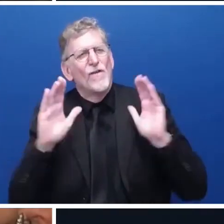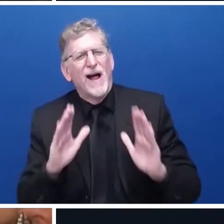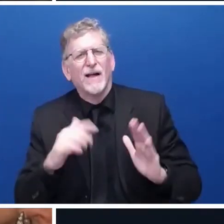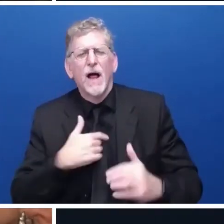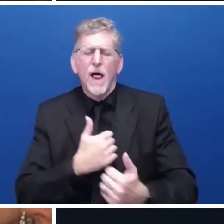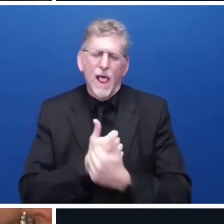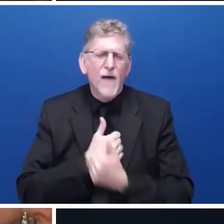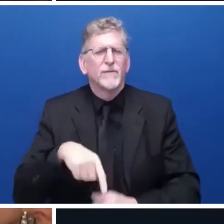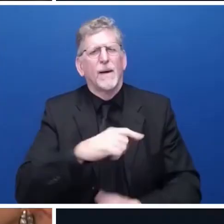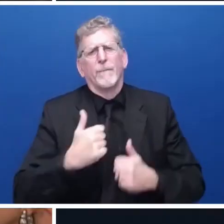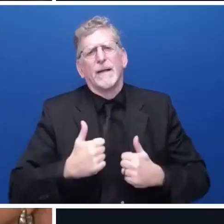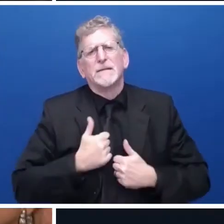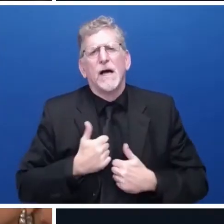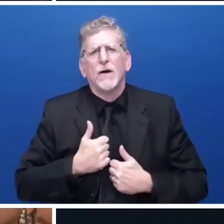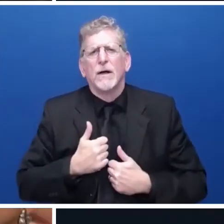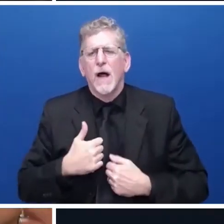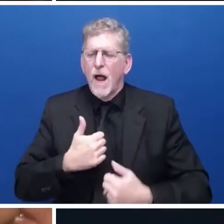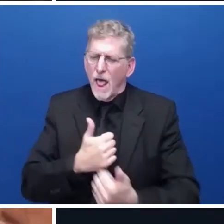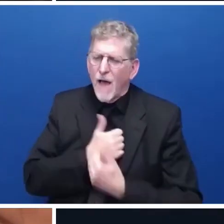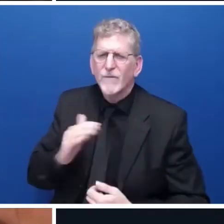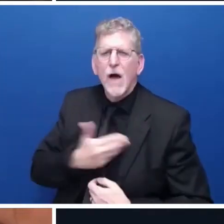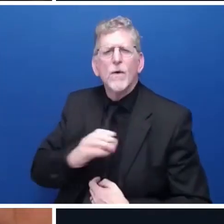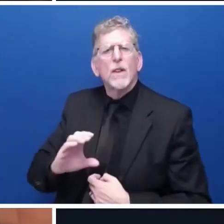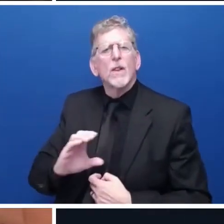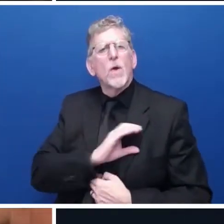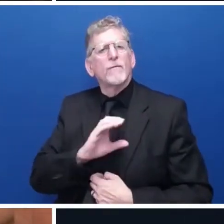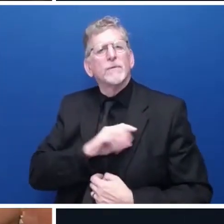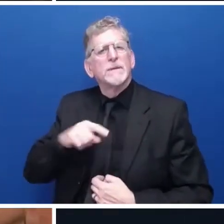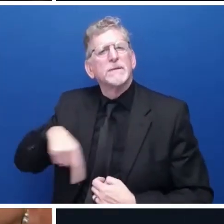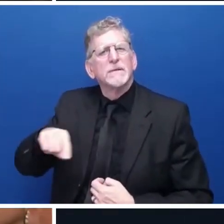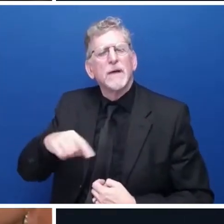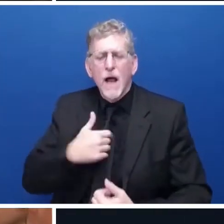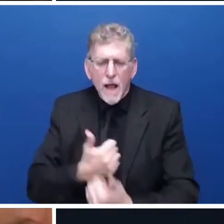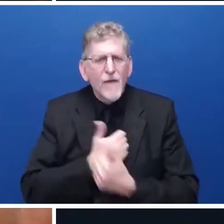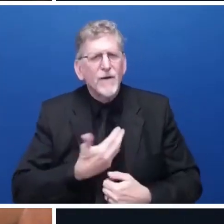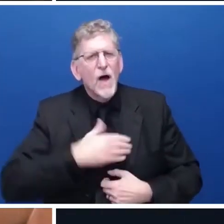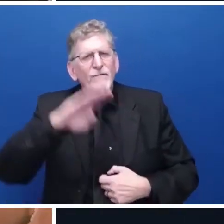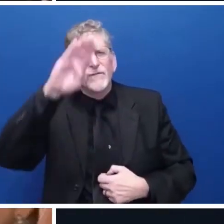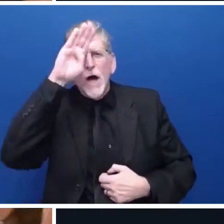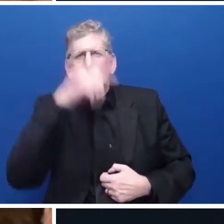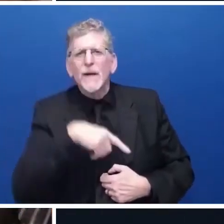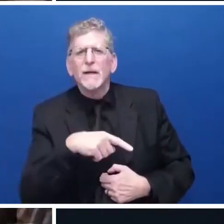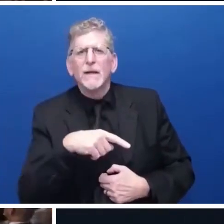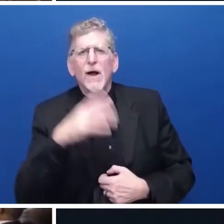don't get mentioned enough. We love our firemen. We're also...